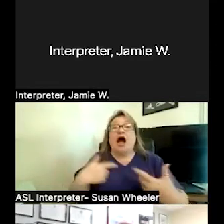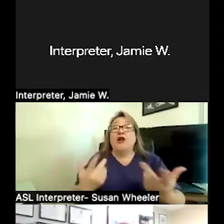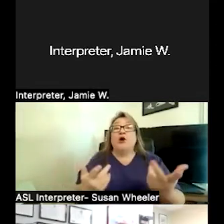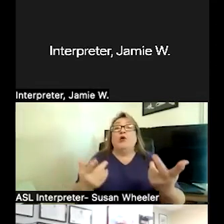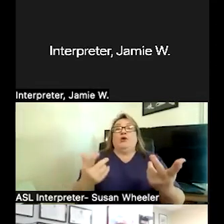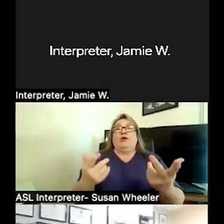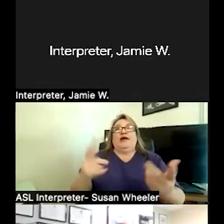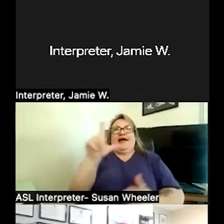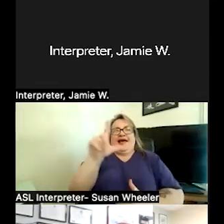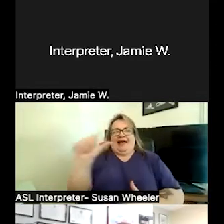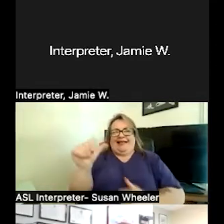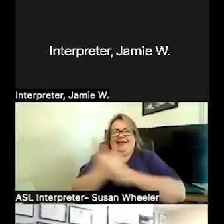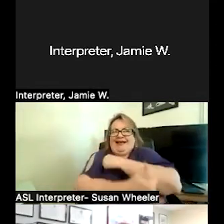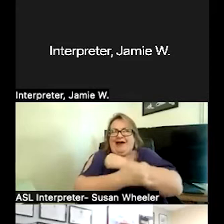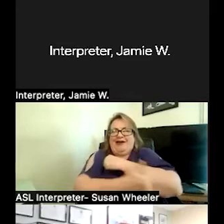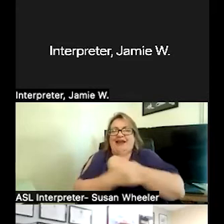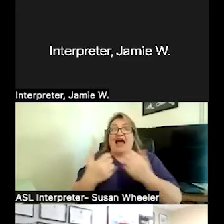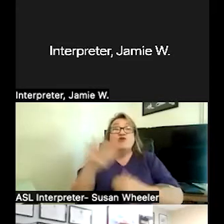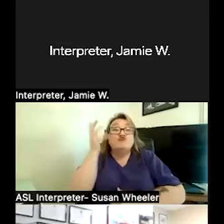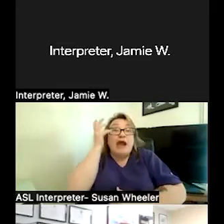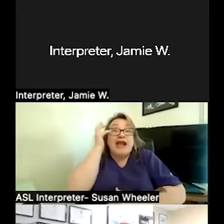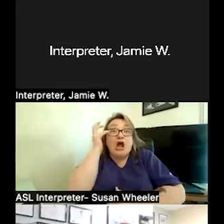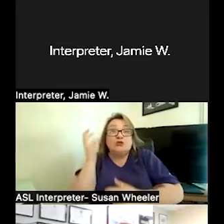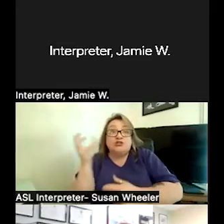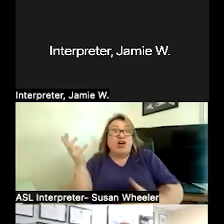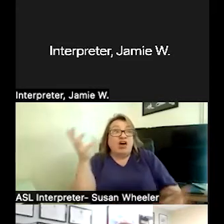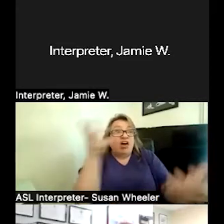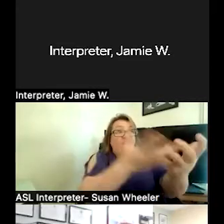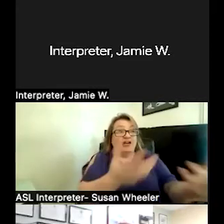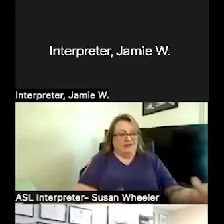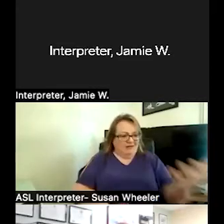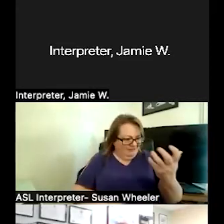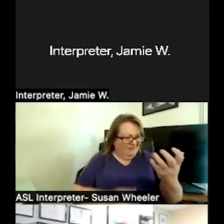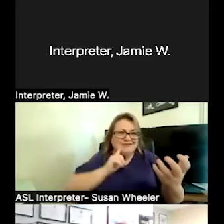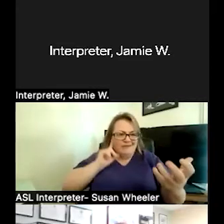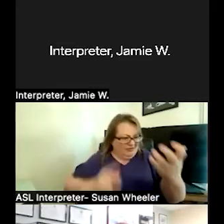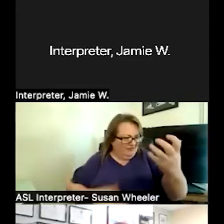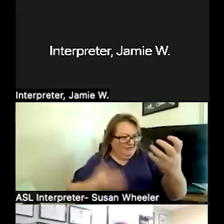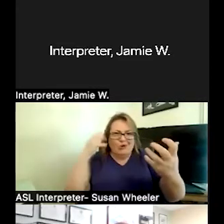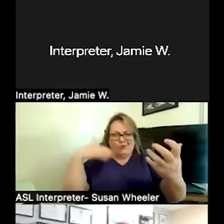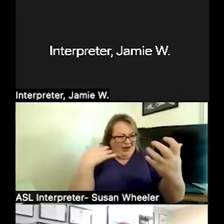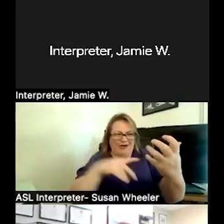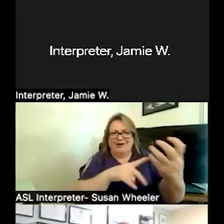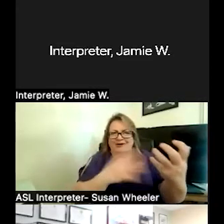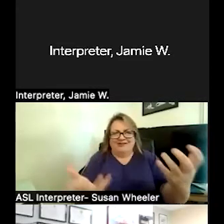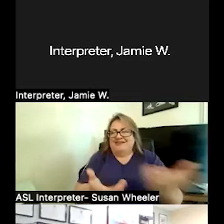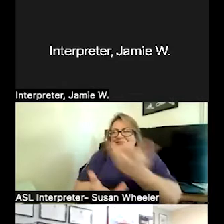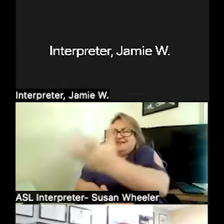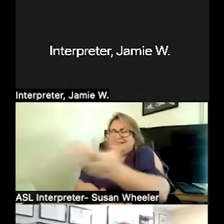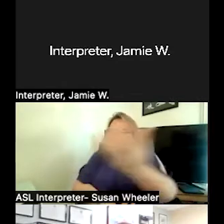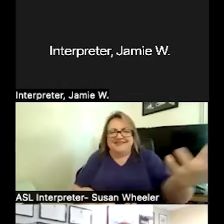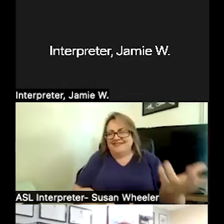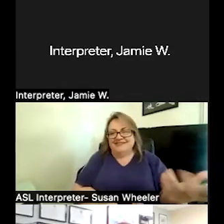that have the ability to have devices attached to them so they can assist with the visually impaired and the deaf and hard of